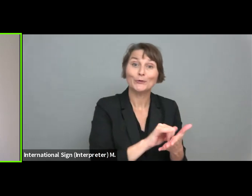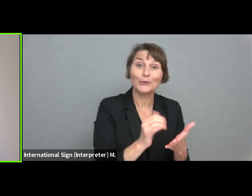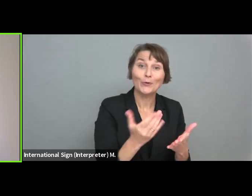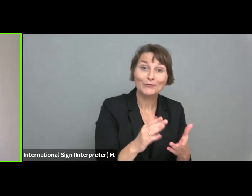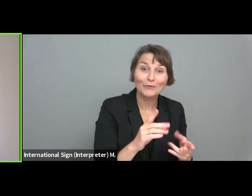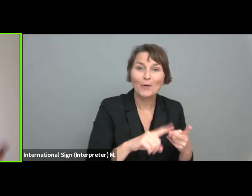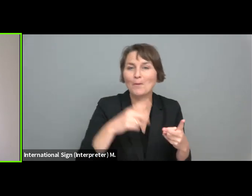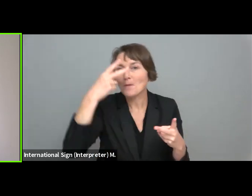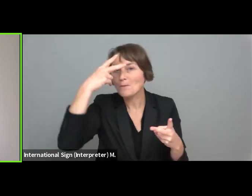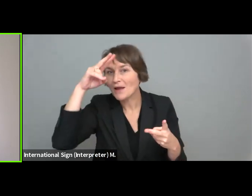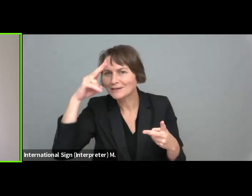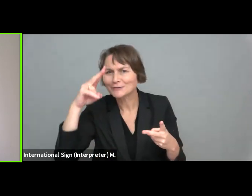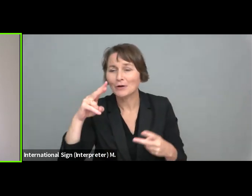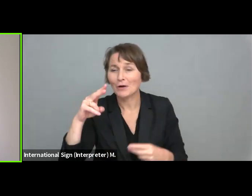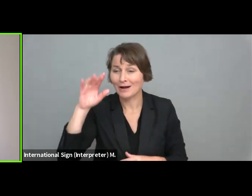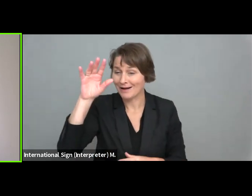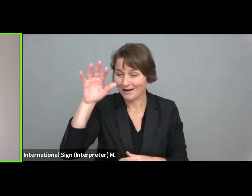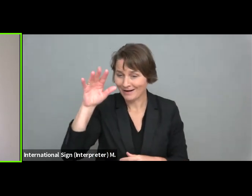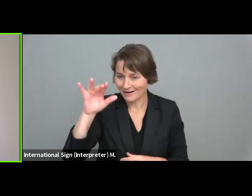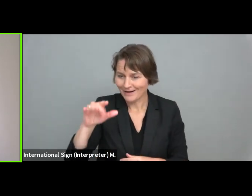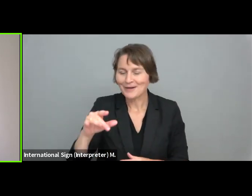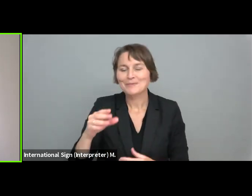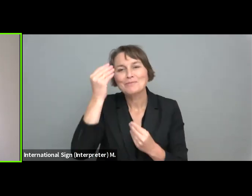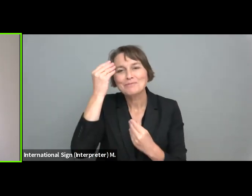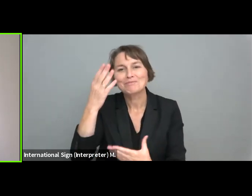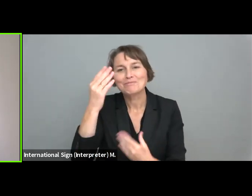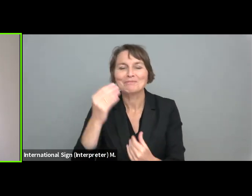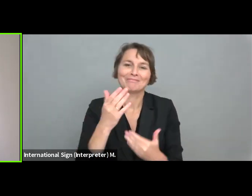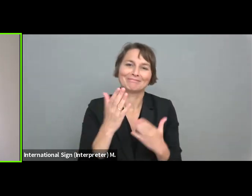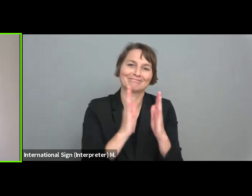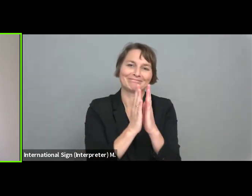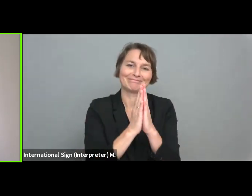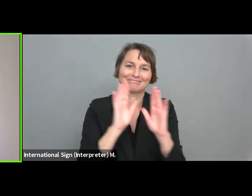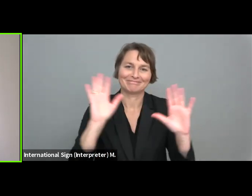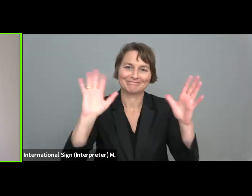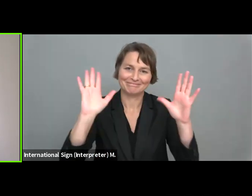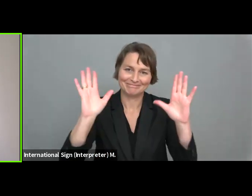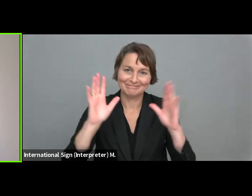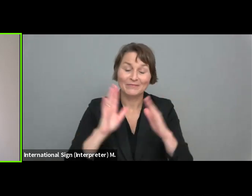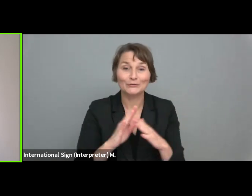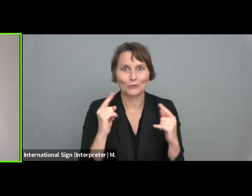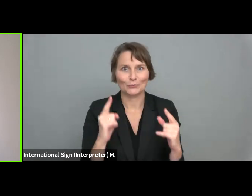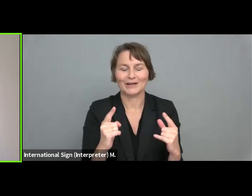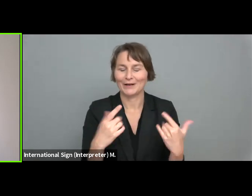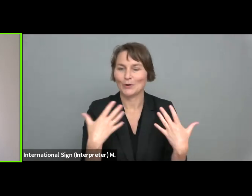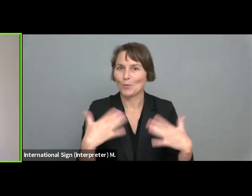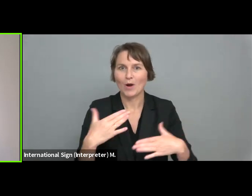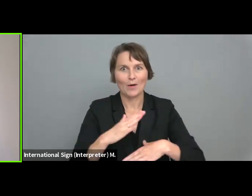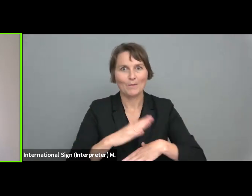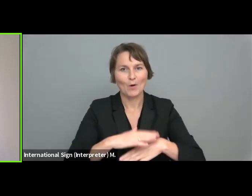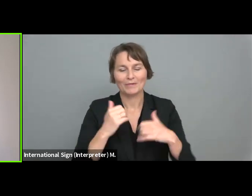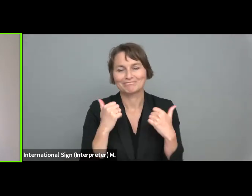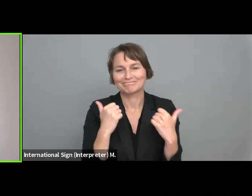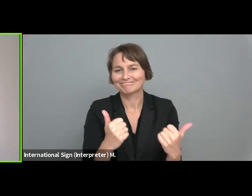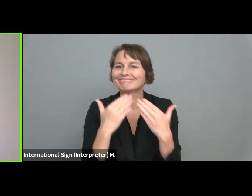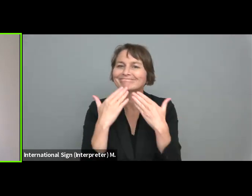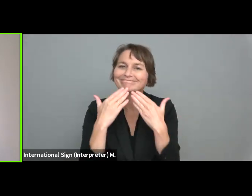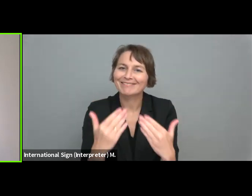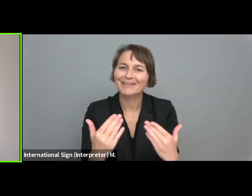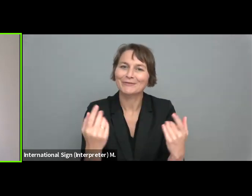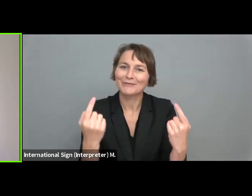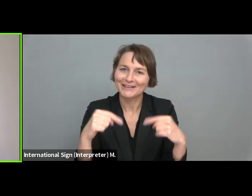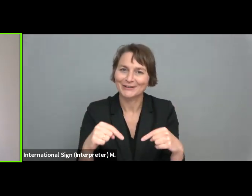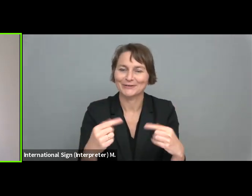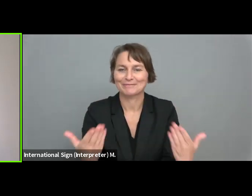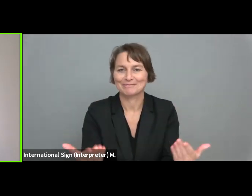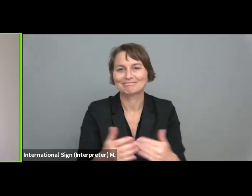Mexico. I'm going to keep acknowledging you because this is truly a momentous occasion. Thank you so much for being here. And yes,